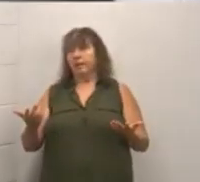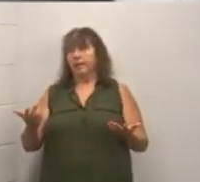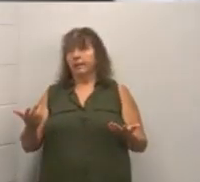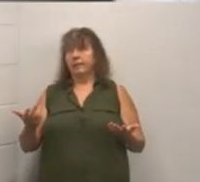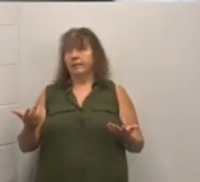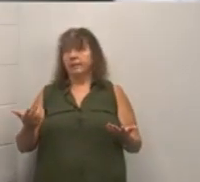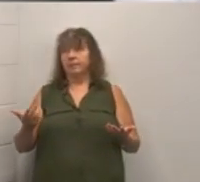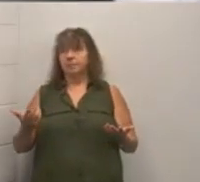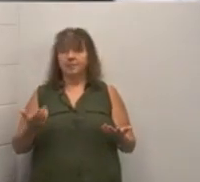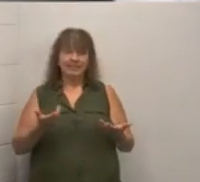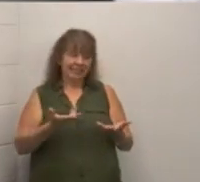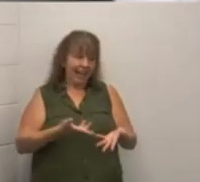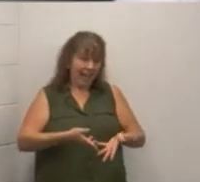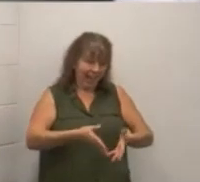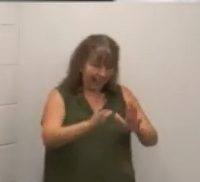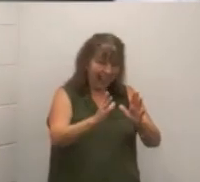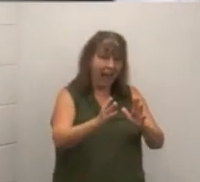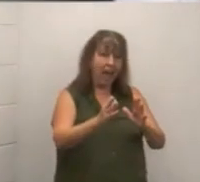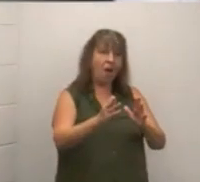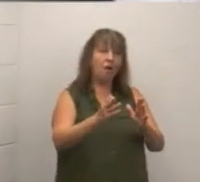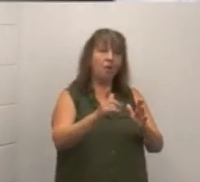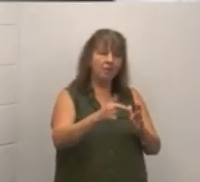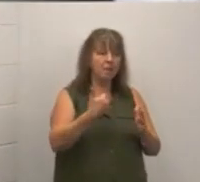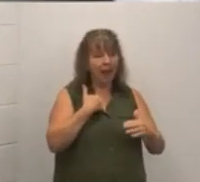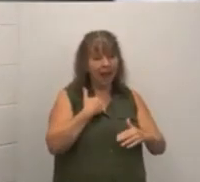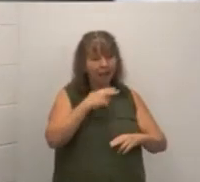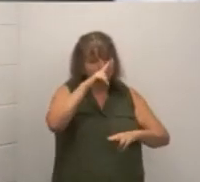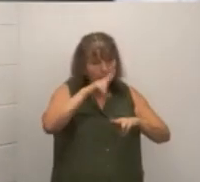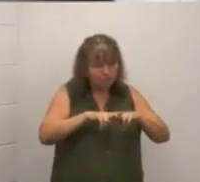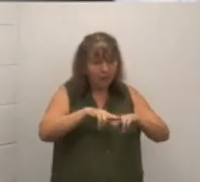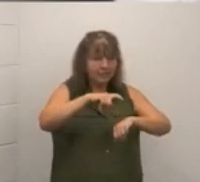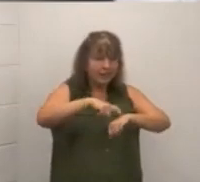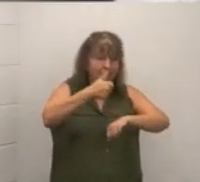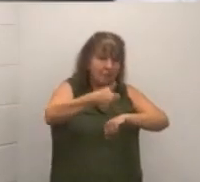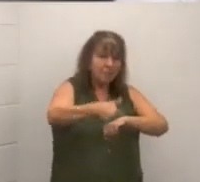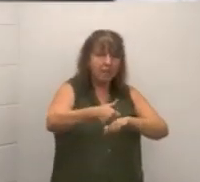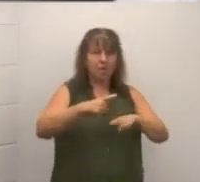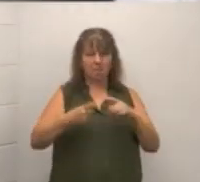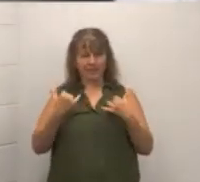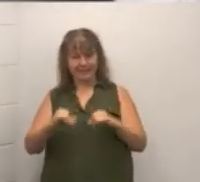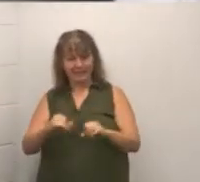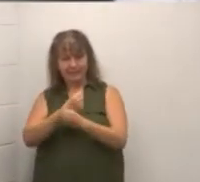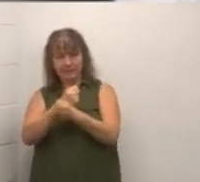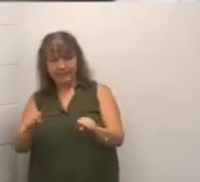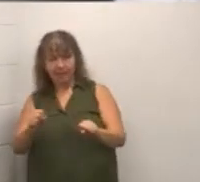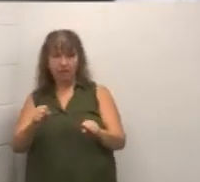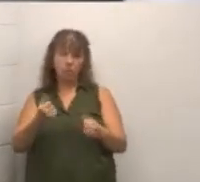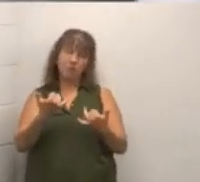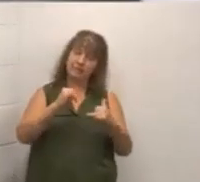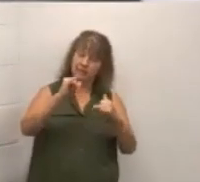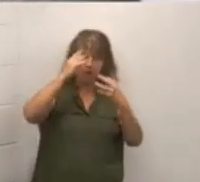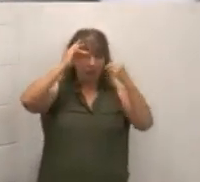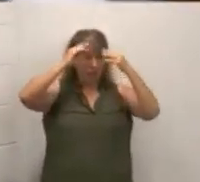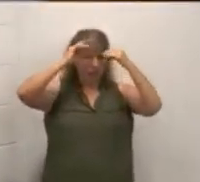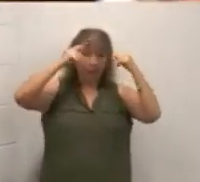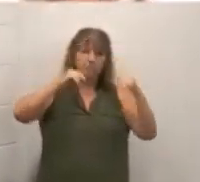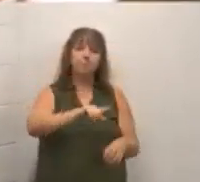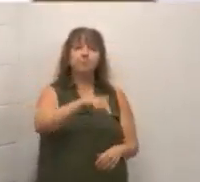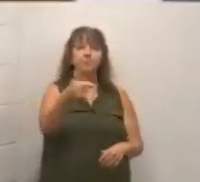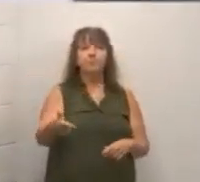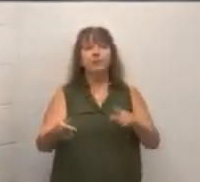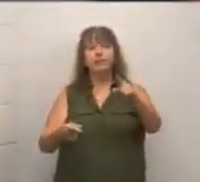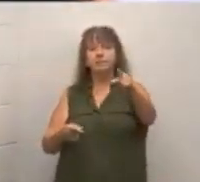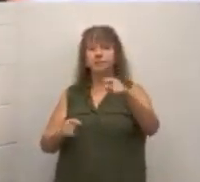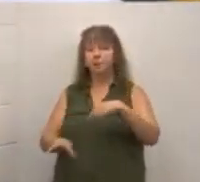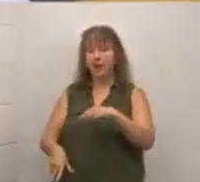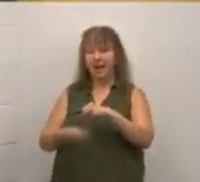still some less structured time in the day that is so important to their development. So it's certainly on our minds. Dwayne? Thank you. If I could just